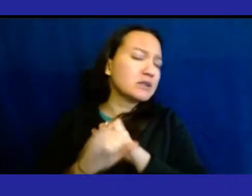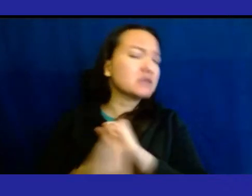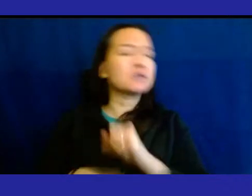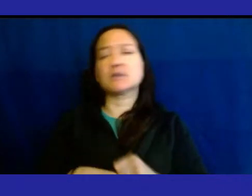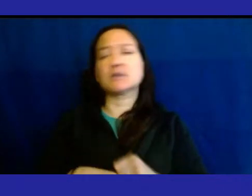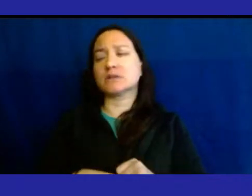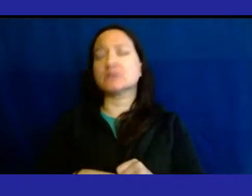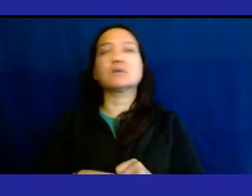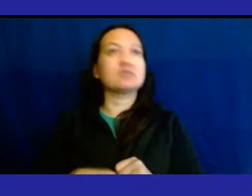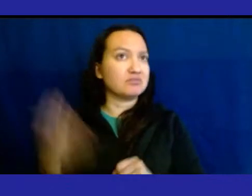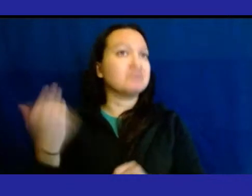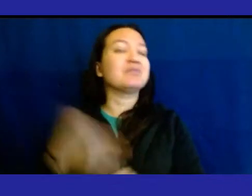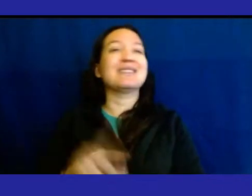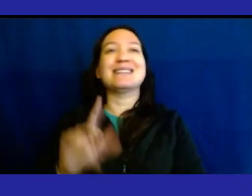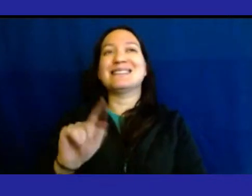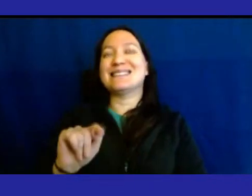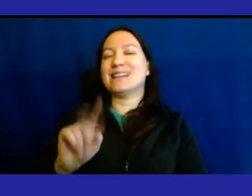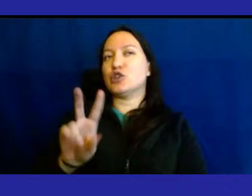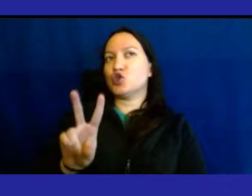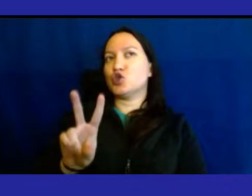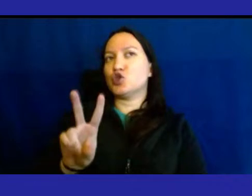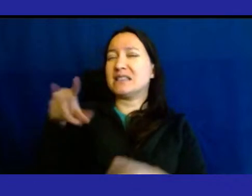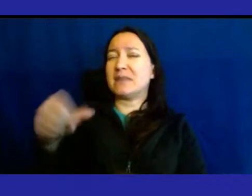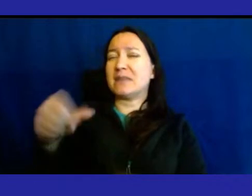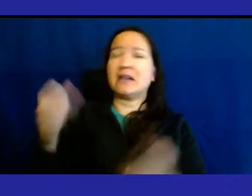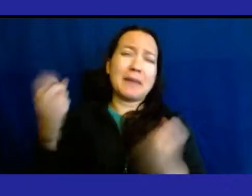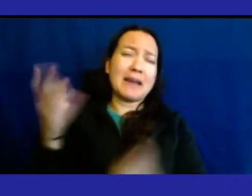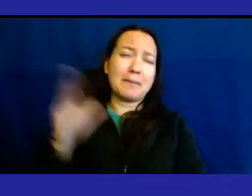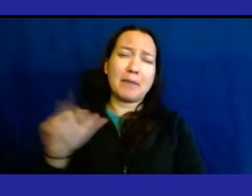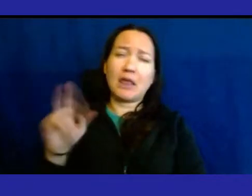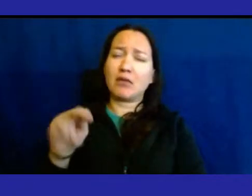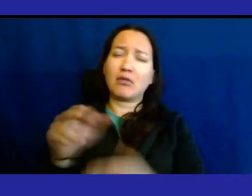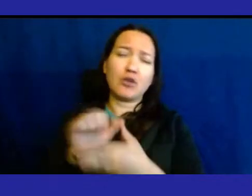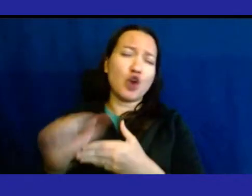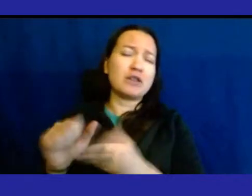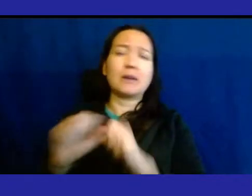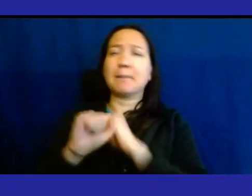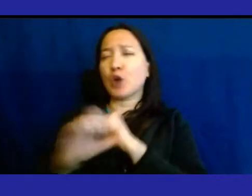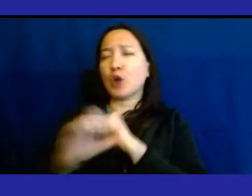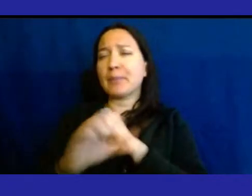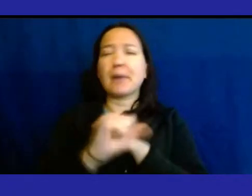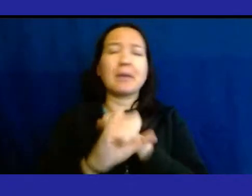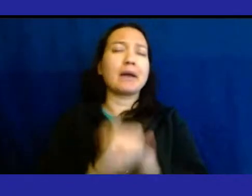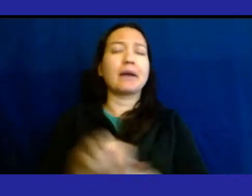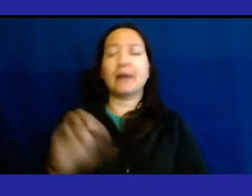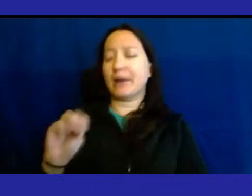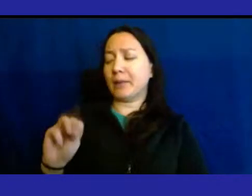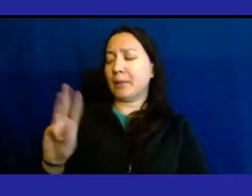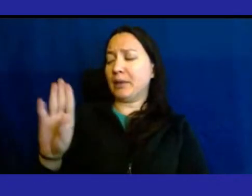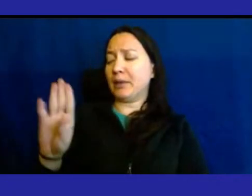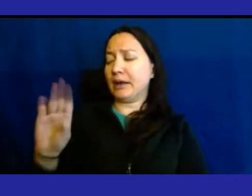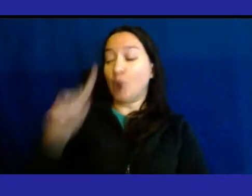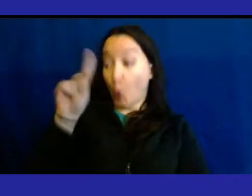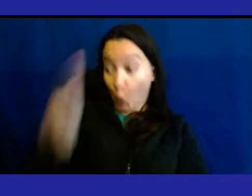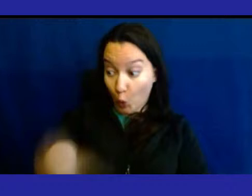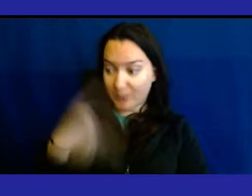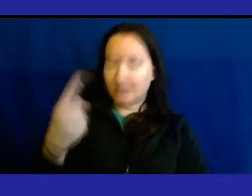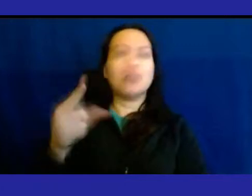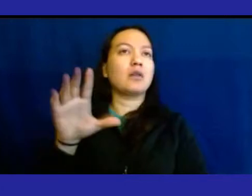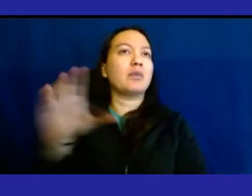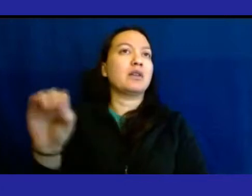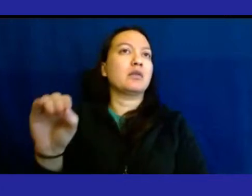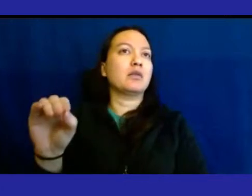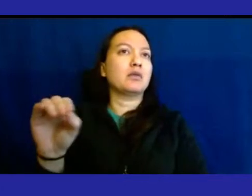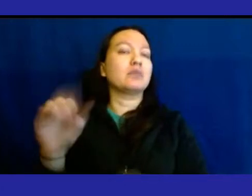which we did with T2 and spent millions of dollars for marketing and advertising with MWBE only firms. And